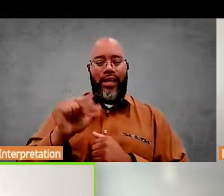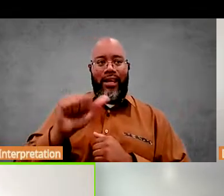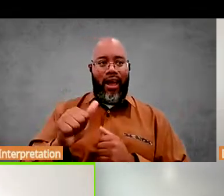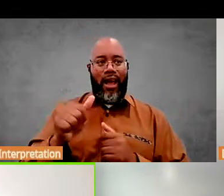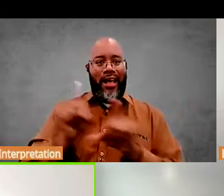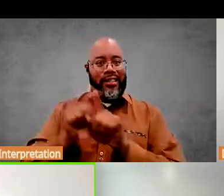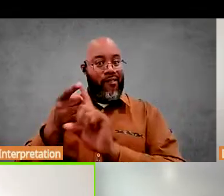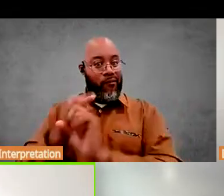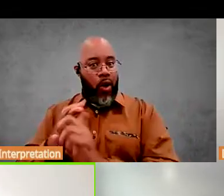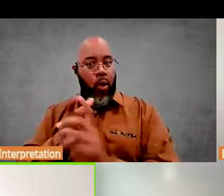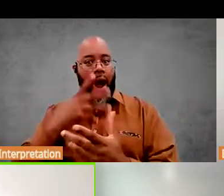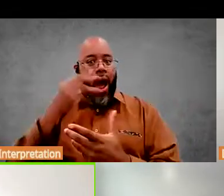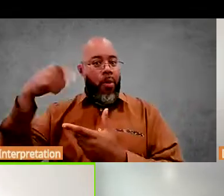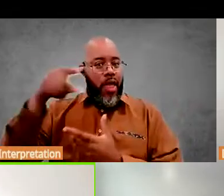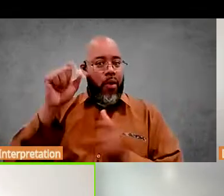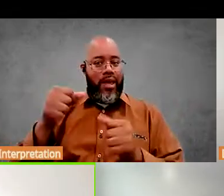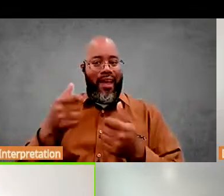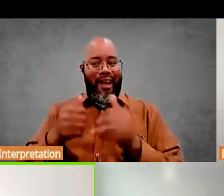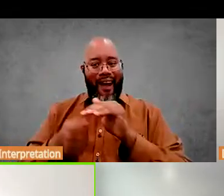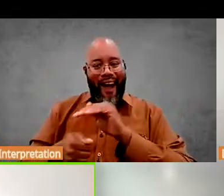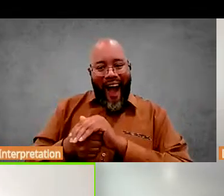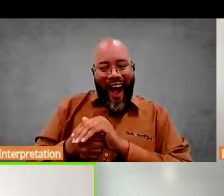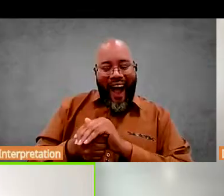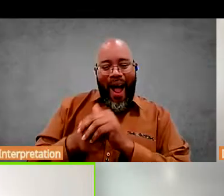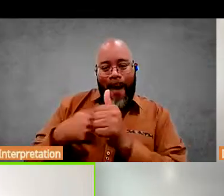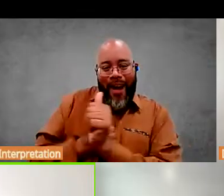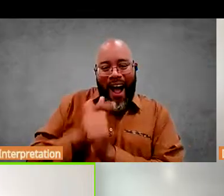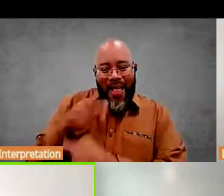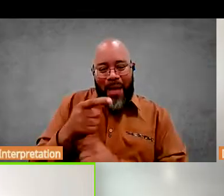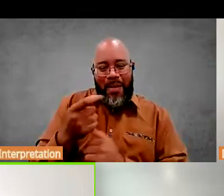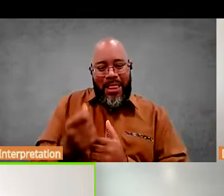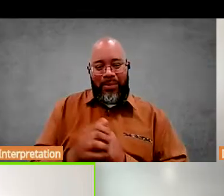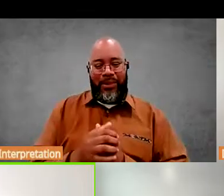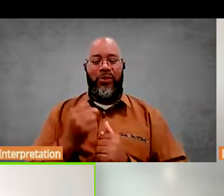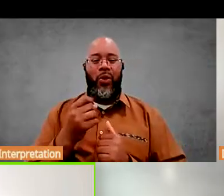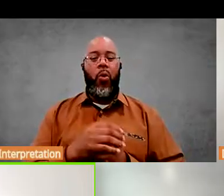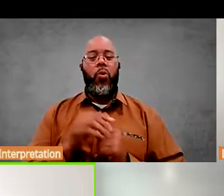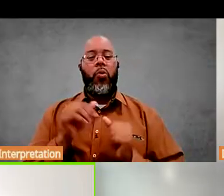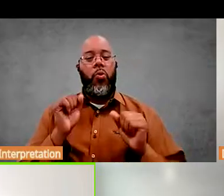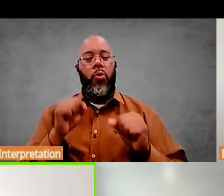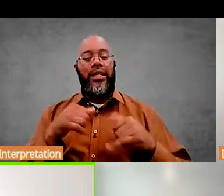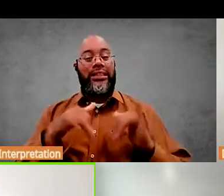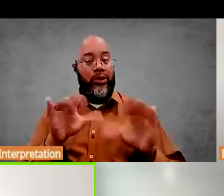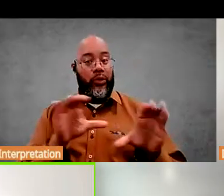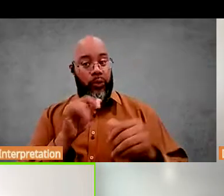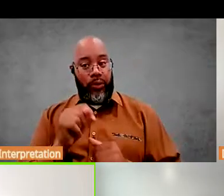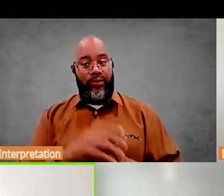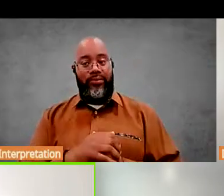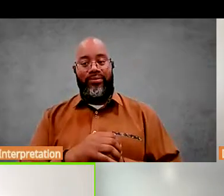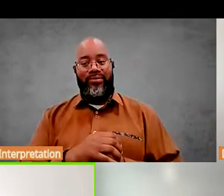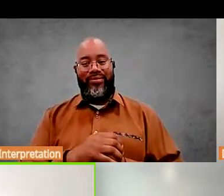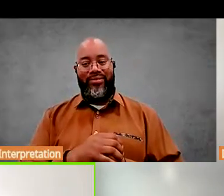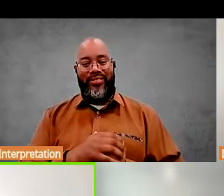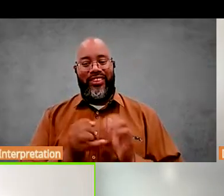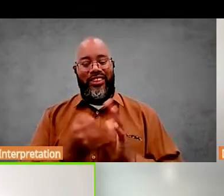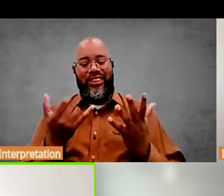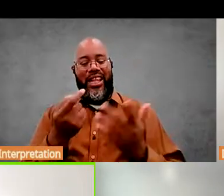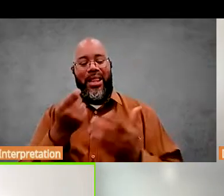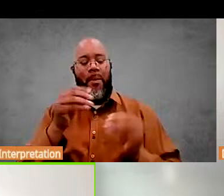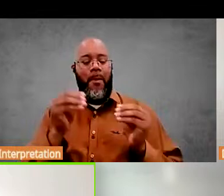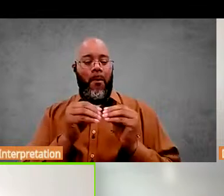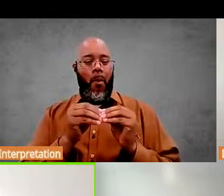who is out there and you can hide behind them a bit. So you can still do it. Yeah, just be a little bit